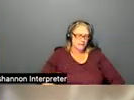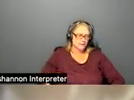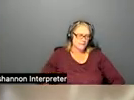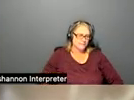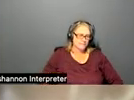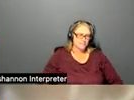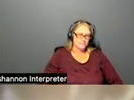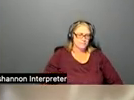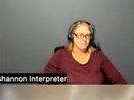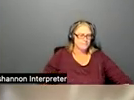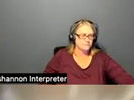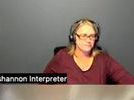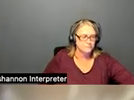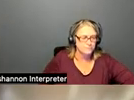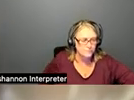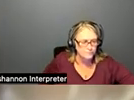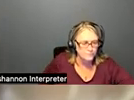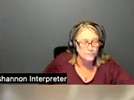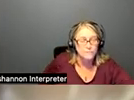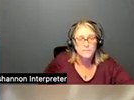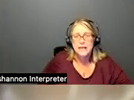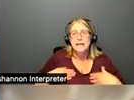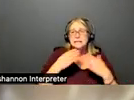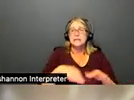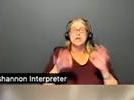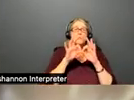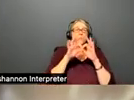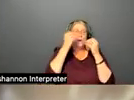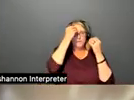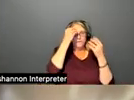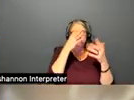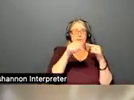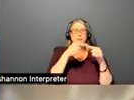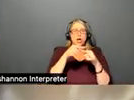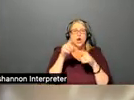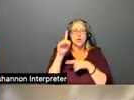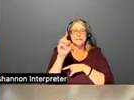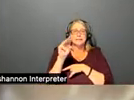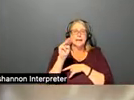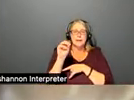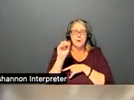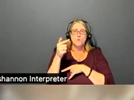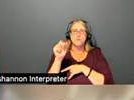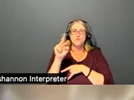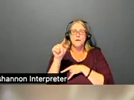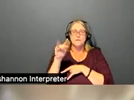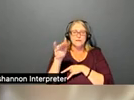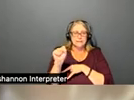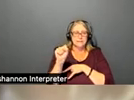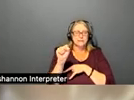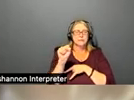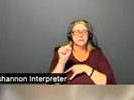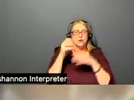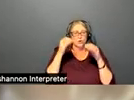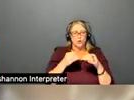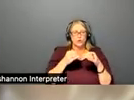includes some important information about our demographics here in Chicago. So our consumer base,